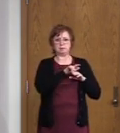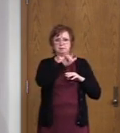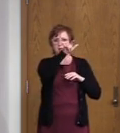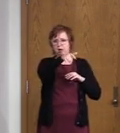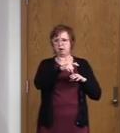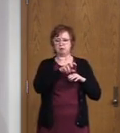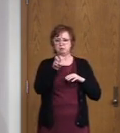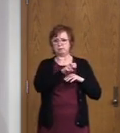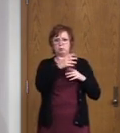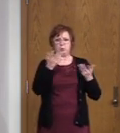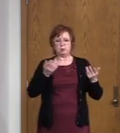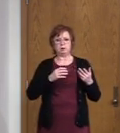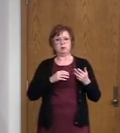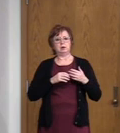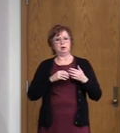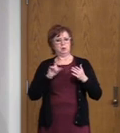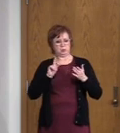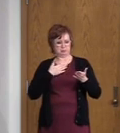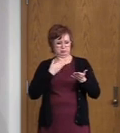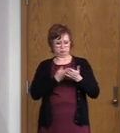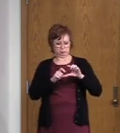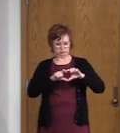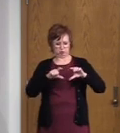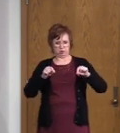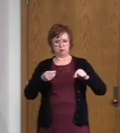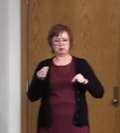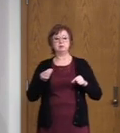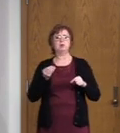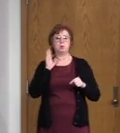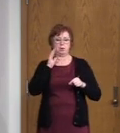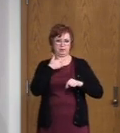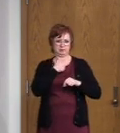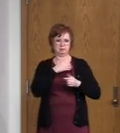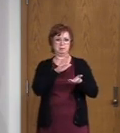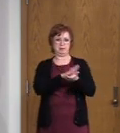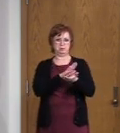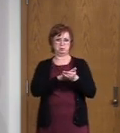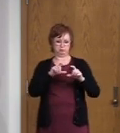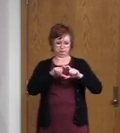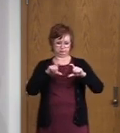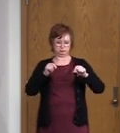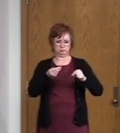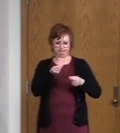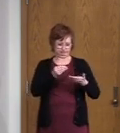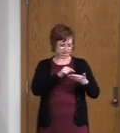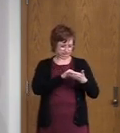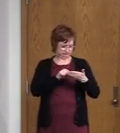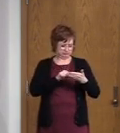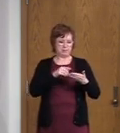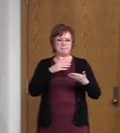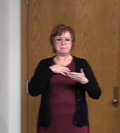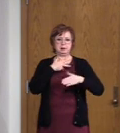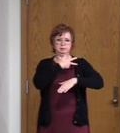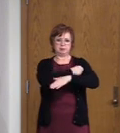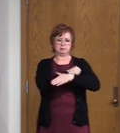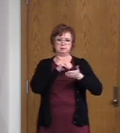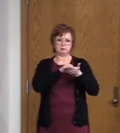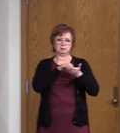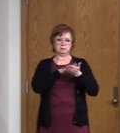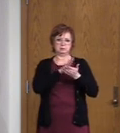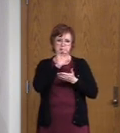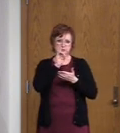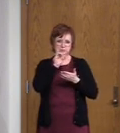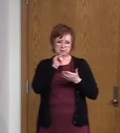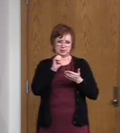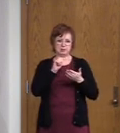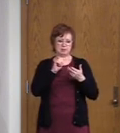vaccine will receive a vaccination record, paper record, identifying that they have been vaccinated against COVID-19,